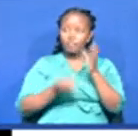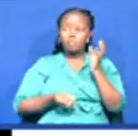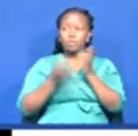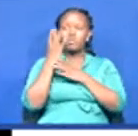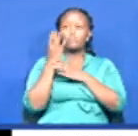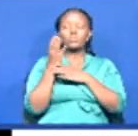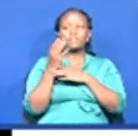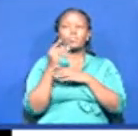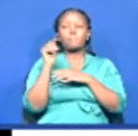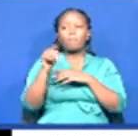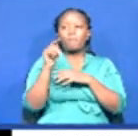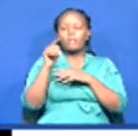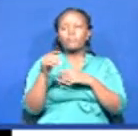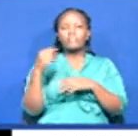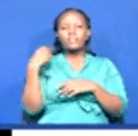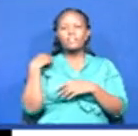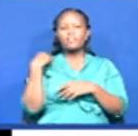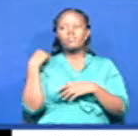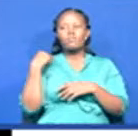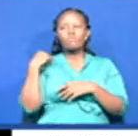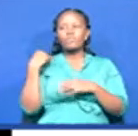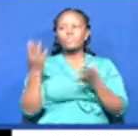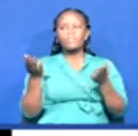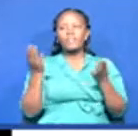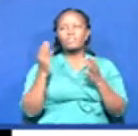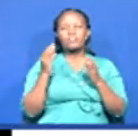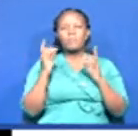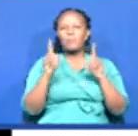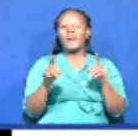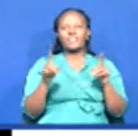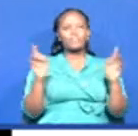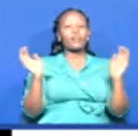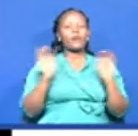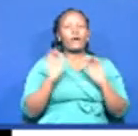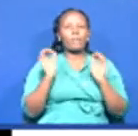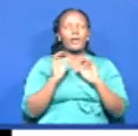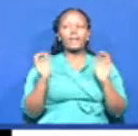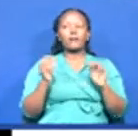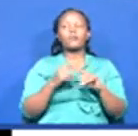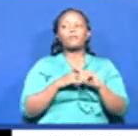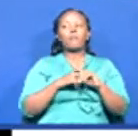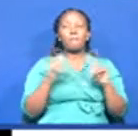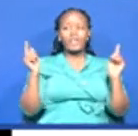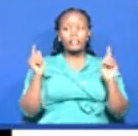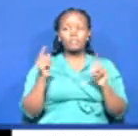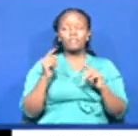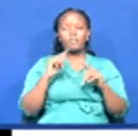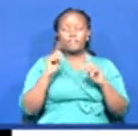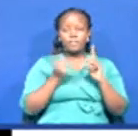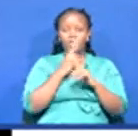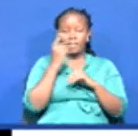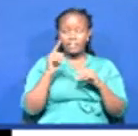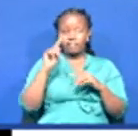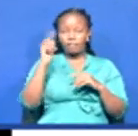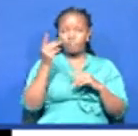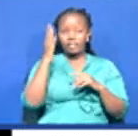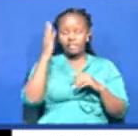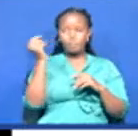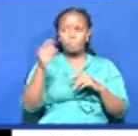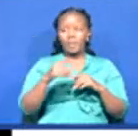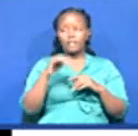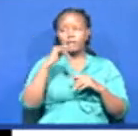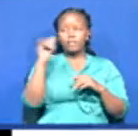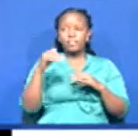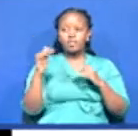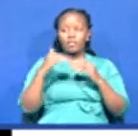voluntary, so it's not really compulsory. However, from 1st of January next year, we'll actually start the actual